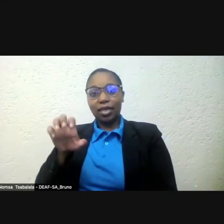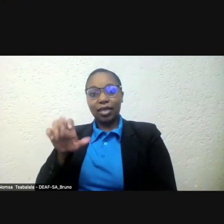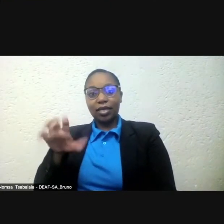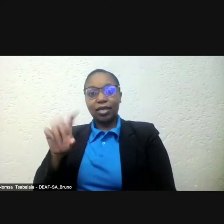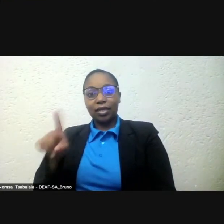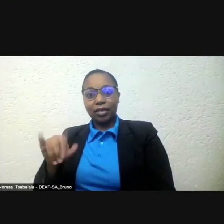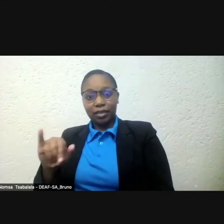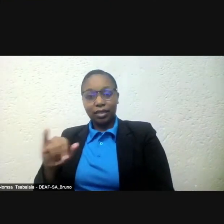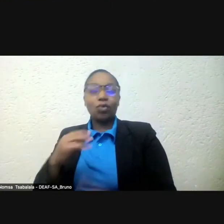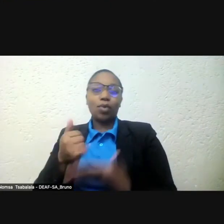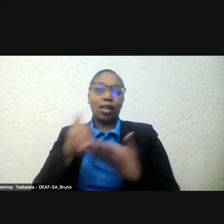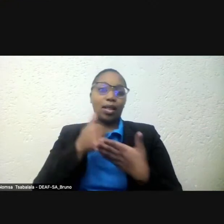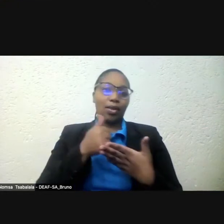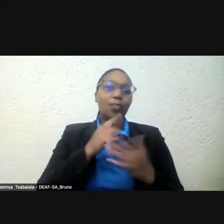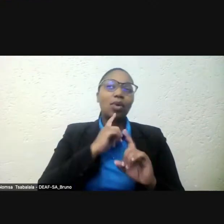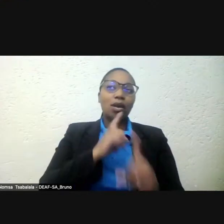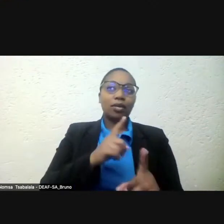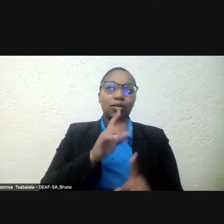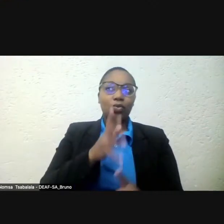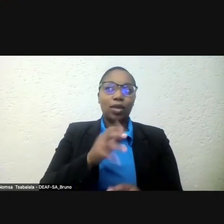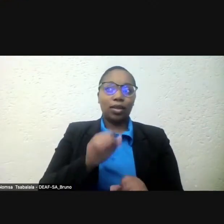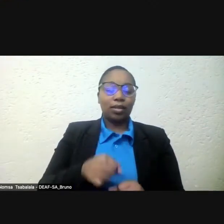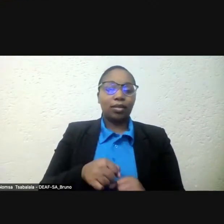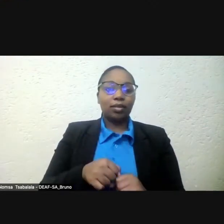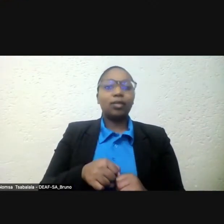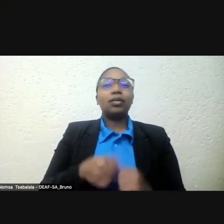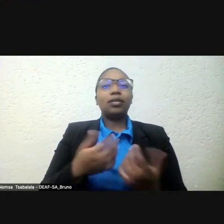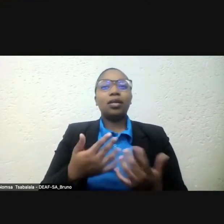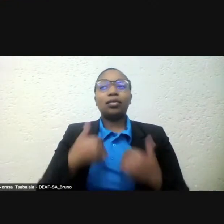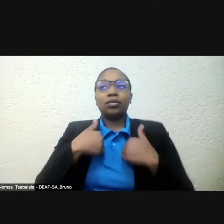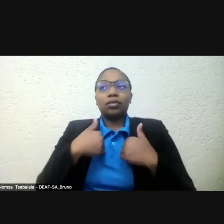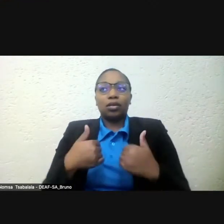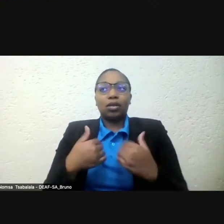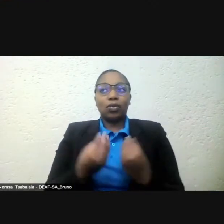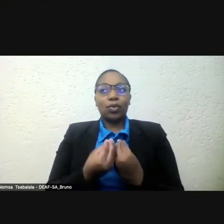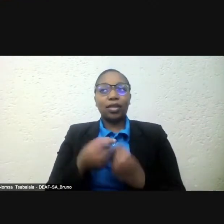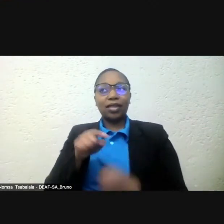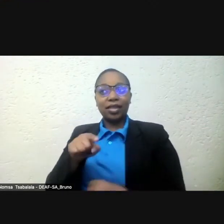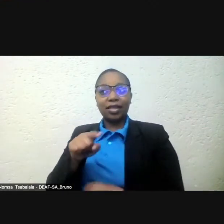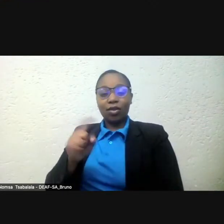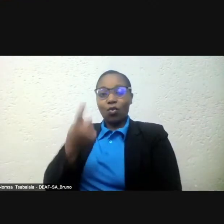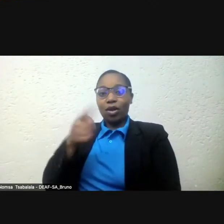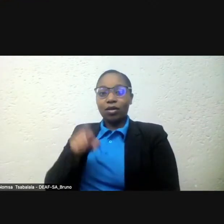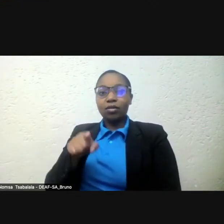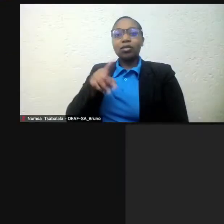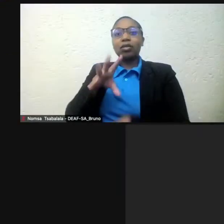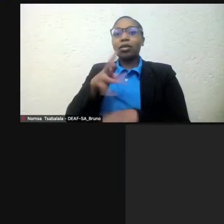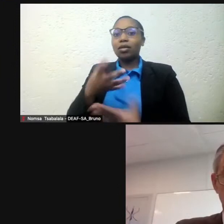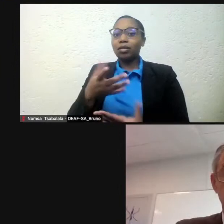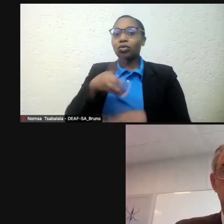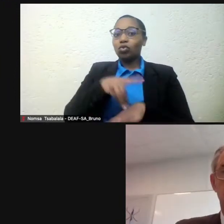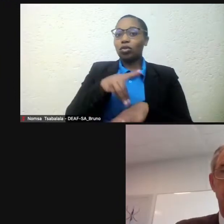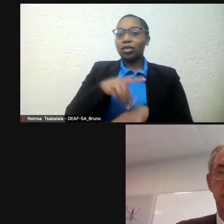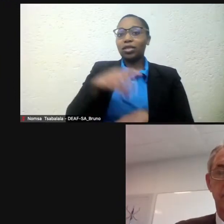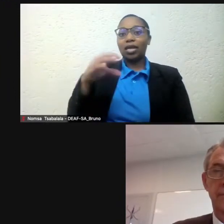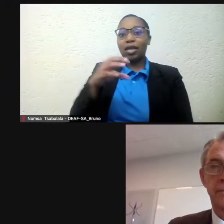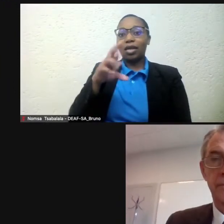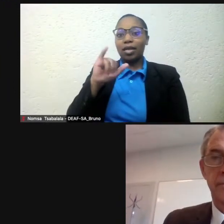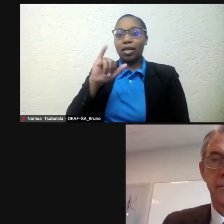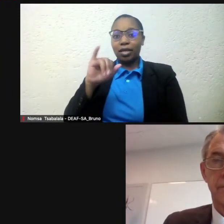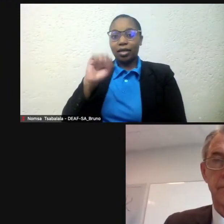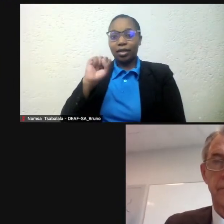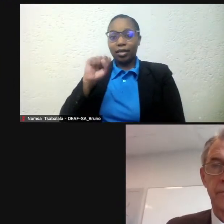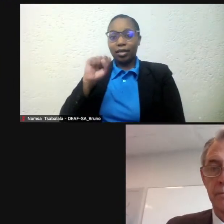maybe let's start with the one which Dr. Crisp can handle, of 14-year-old turned away, whether